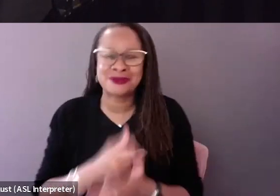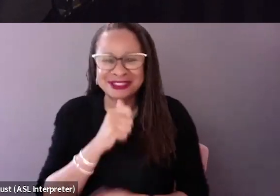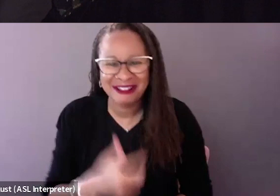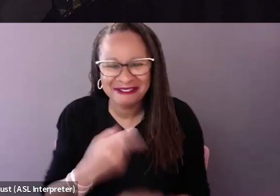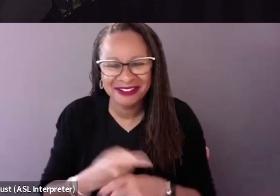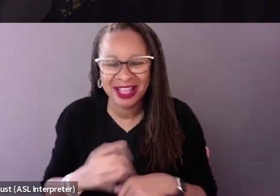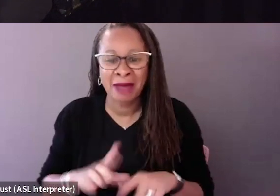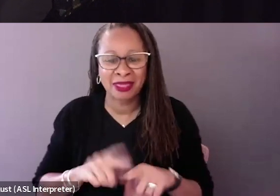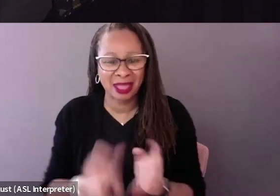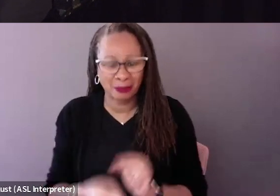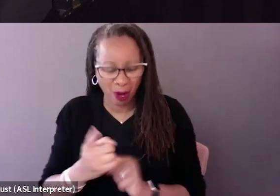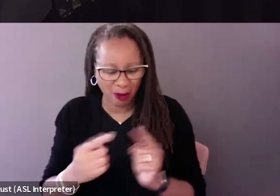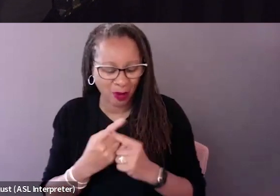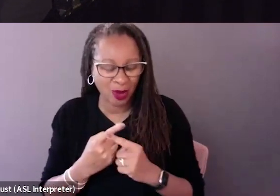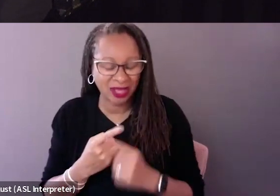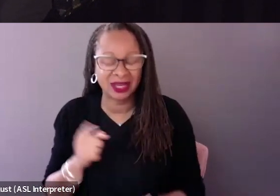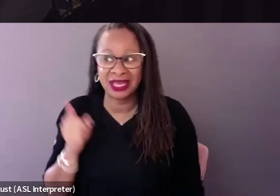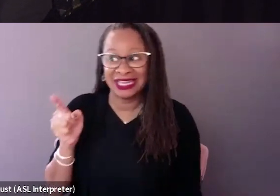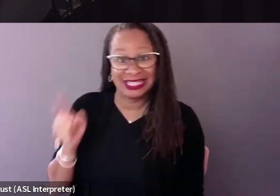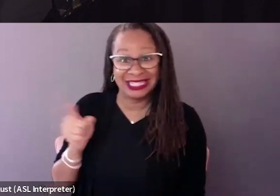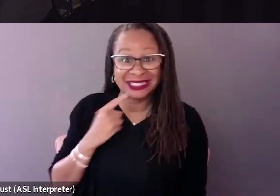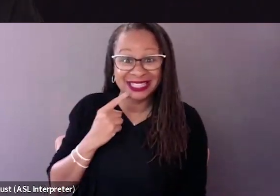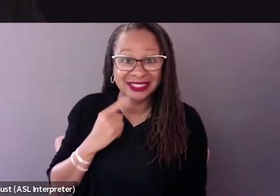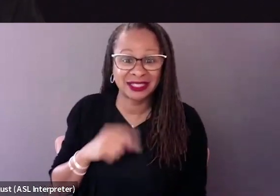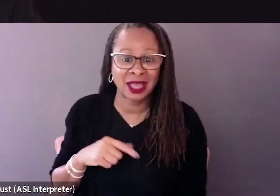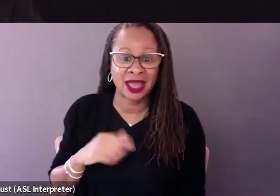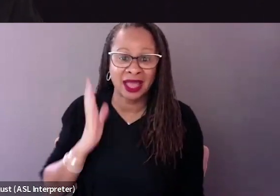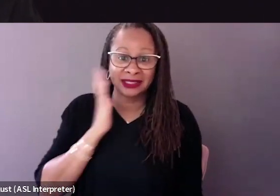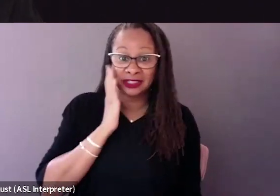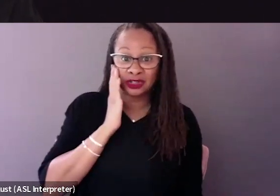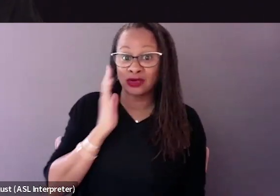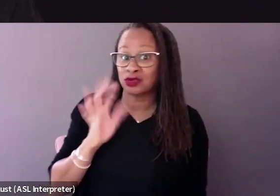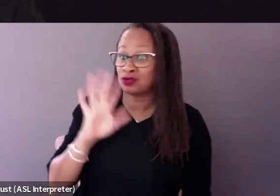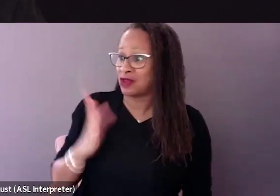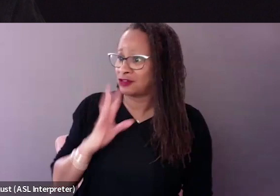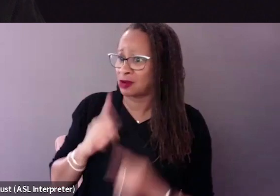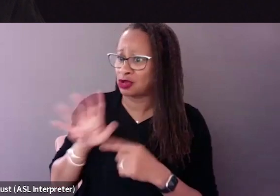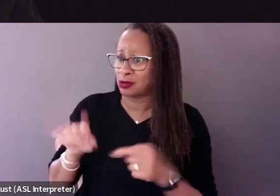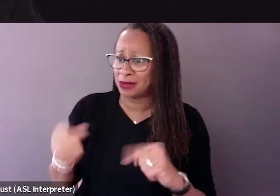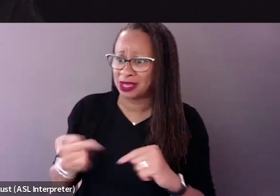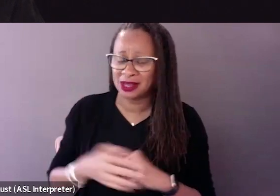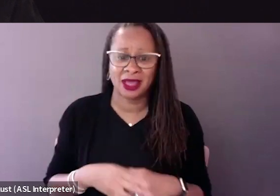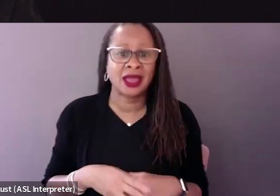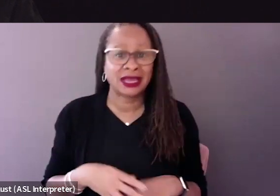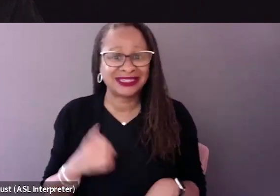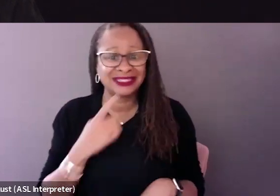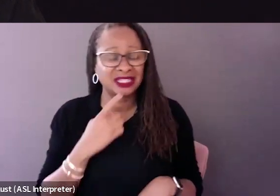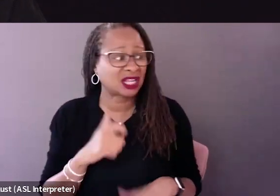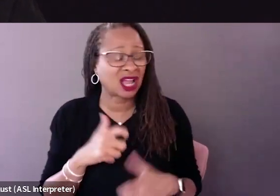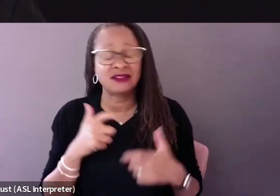But that moment when he says, I say, you never talk about your pain, and he says, I'm in a tremendous amount of